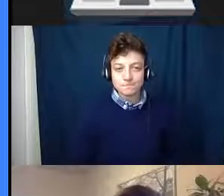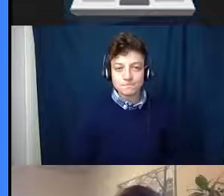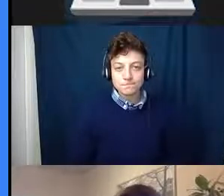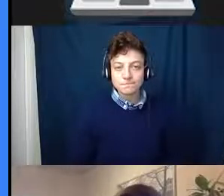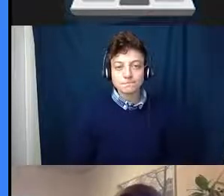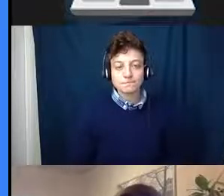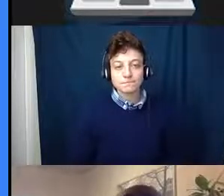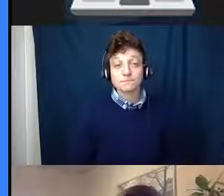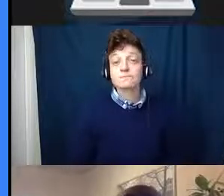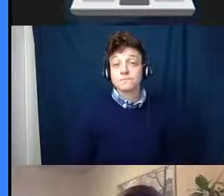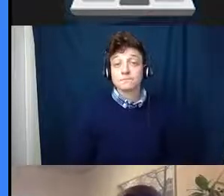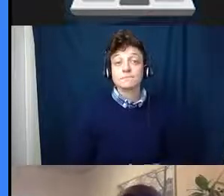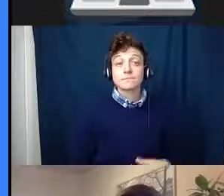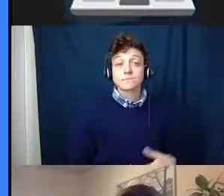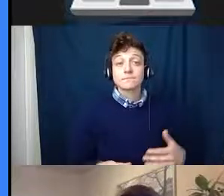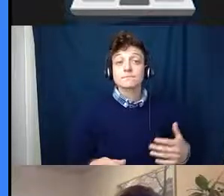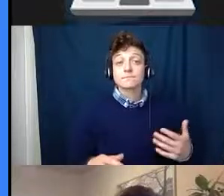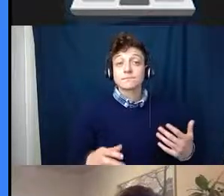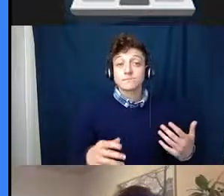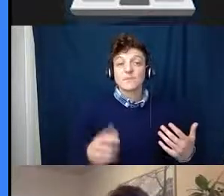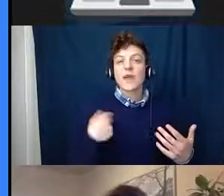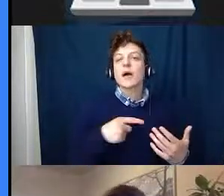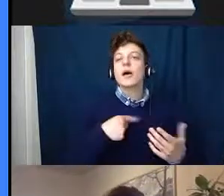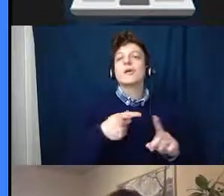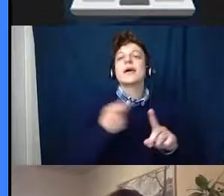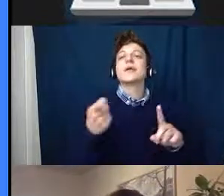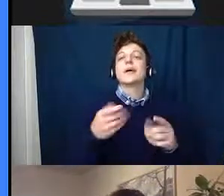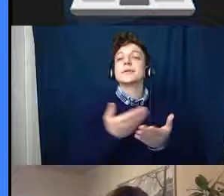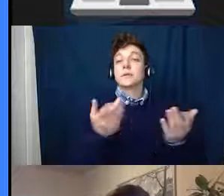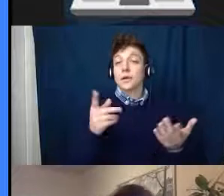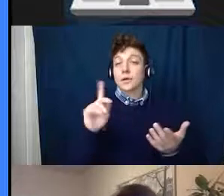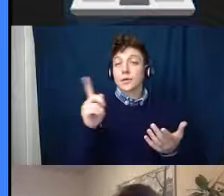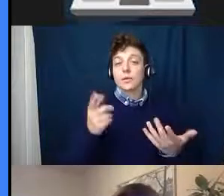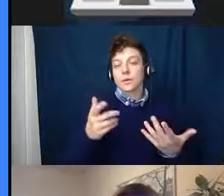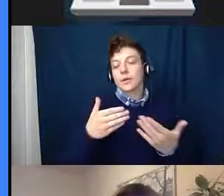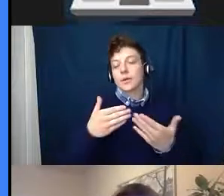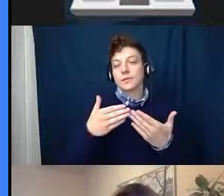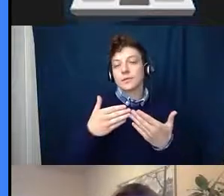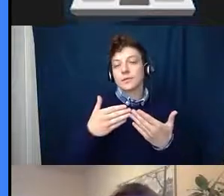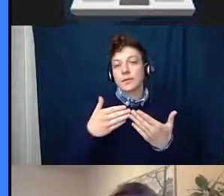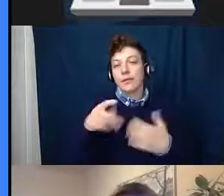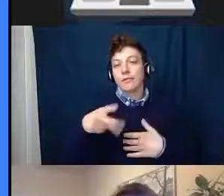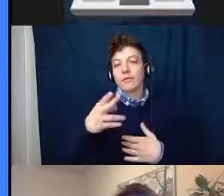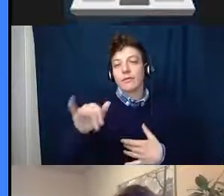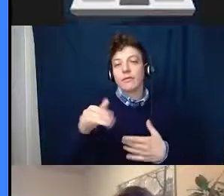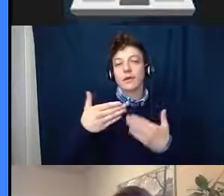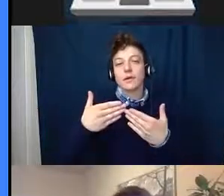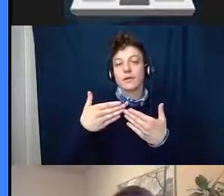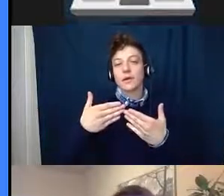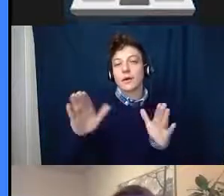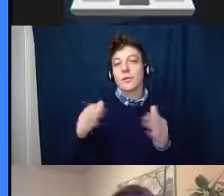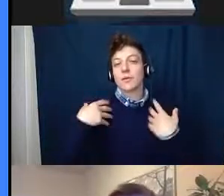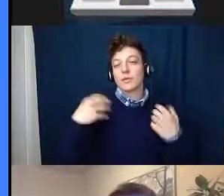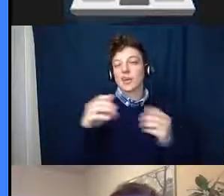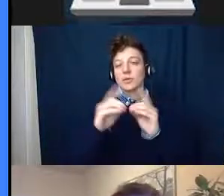And we get the Narcan and the fentanyl test strips from the Philly Department of Public Health. So it's really this really innovative and so far effective